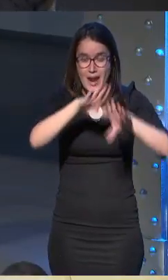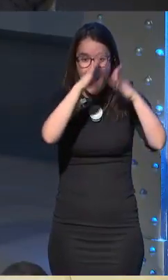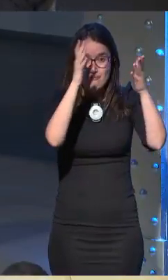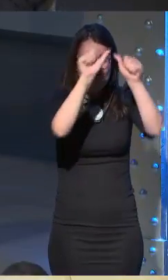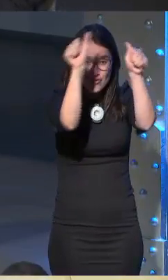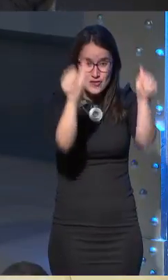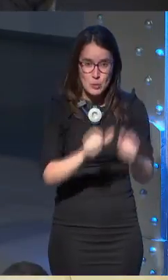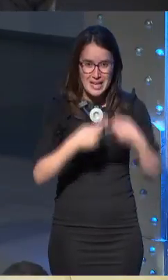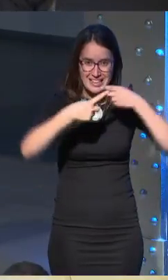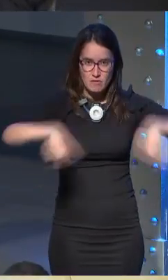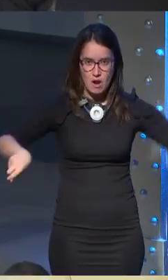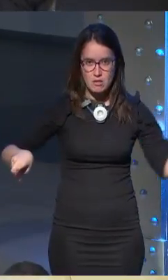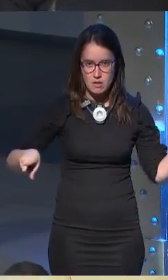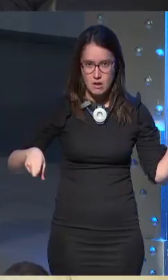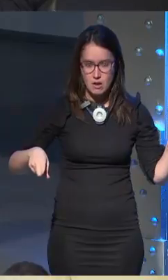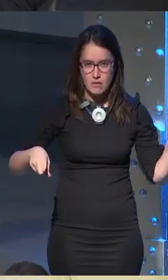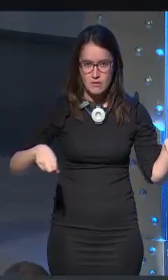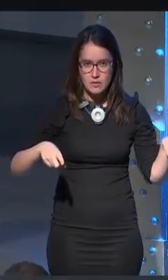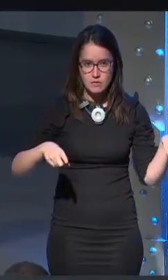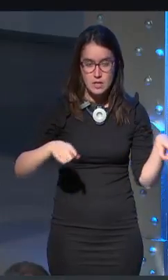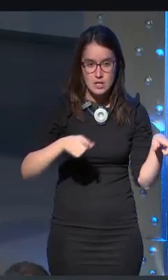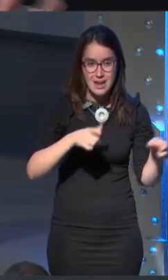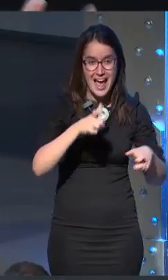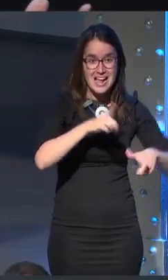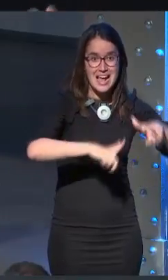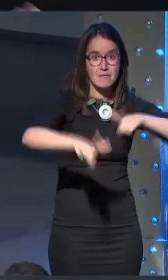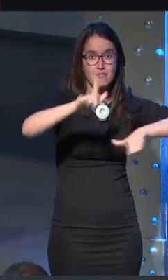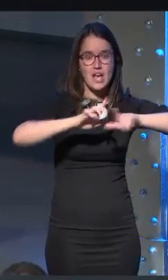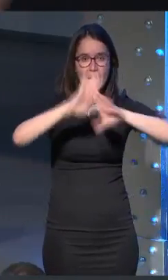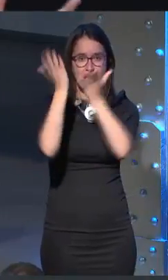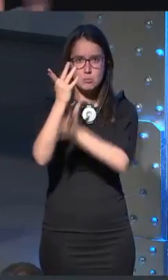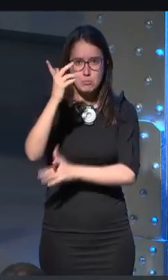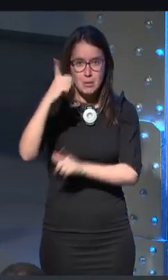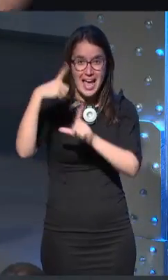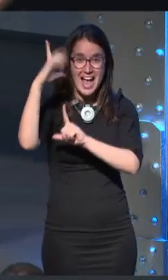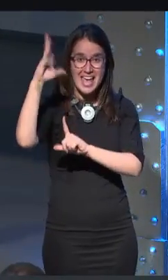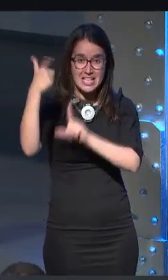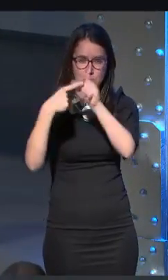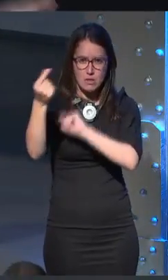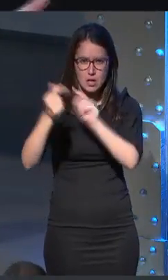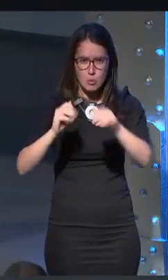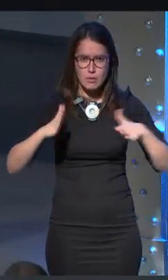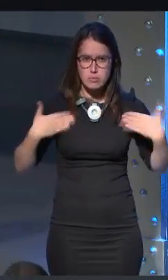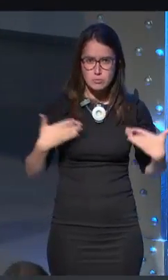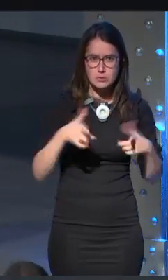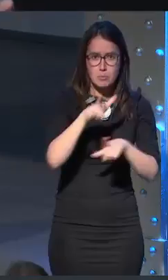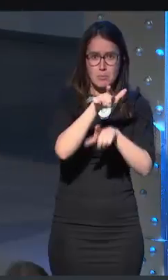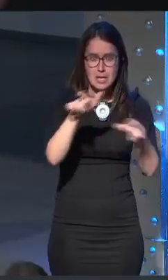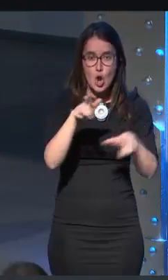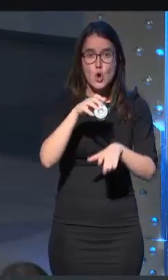shocking. Finding a completely different way of doing the space